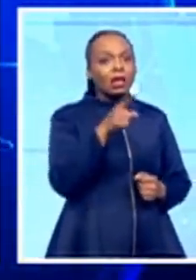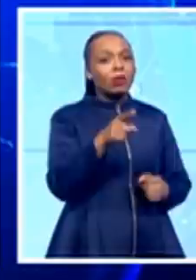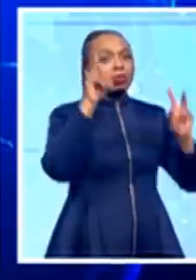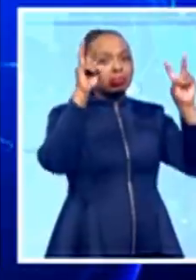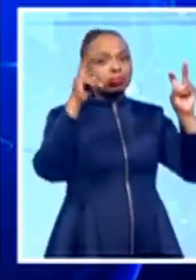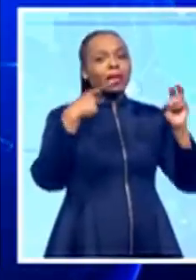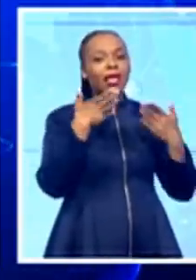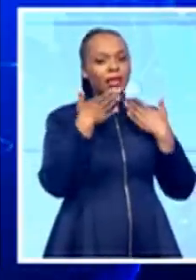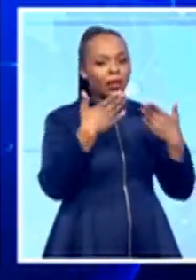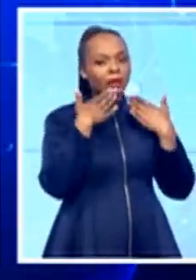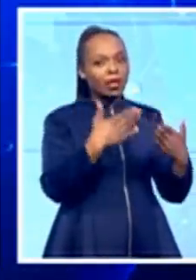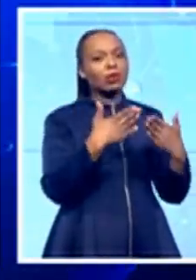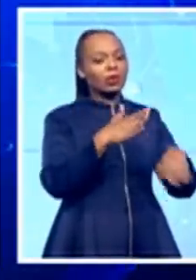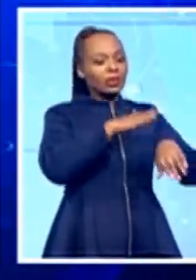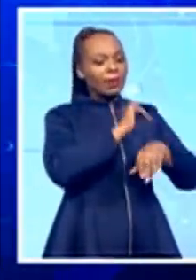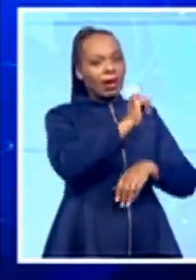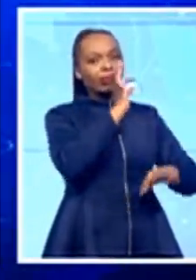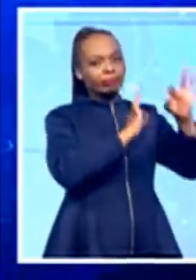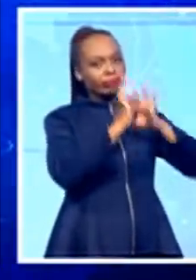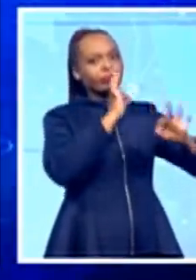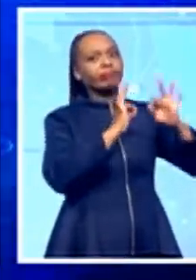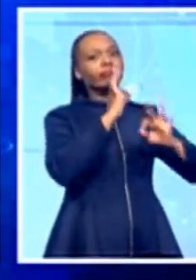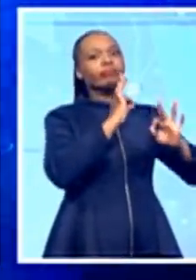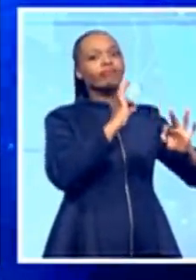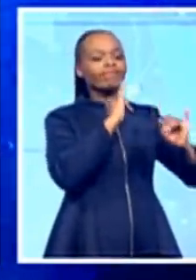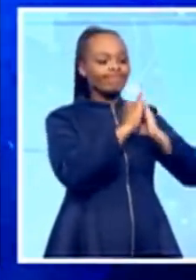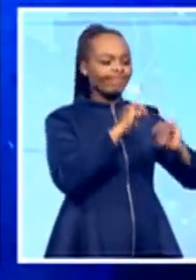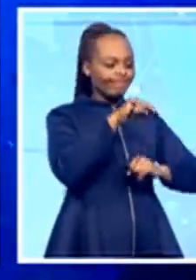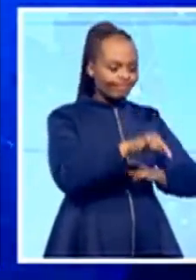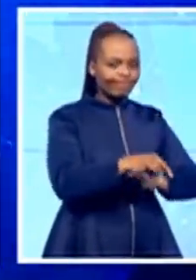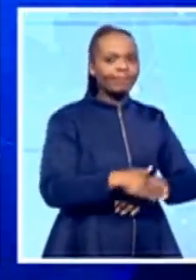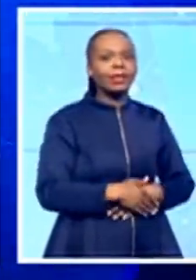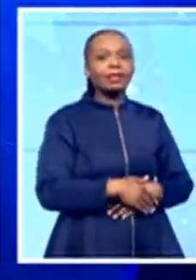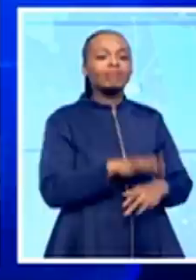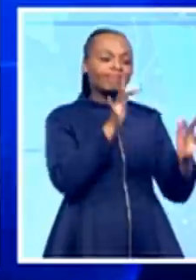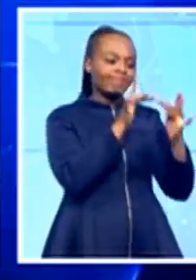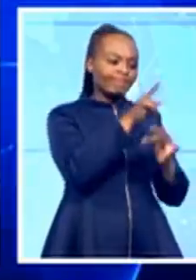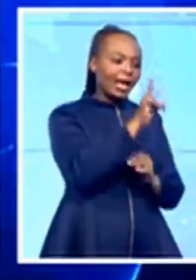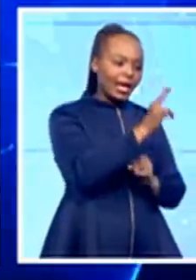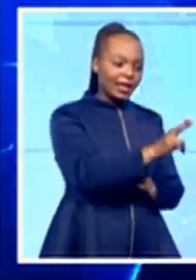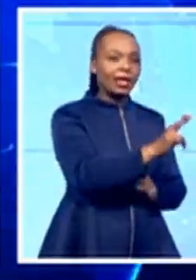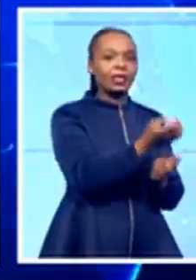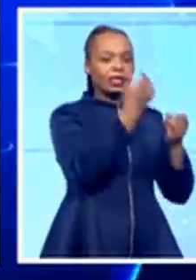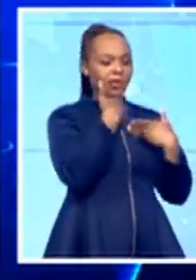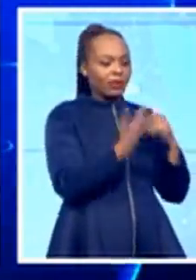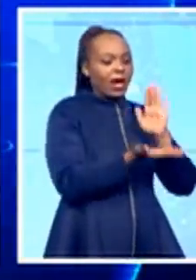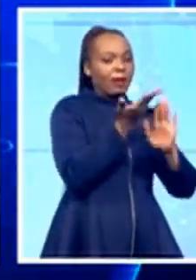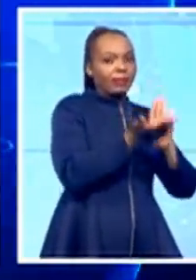we'll touch base with you shortly, very soon, to get an update on former President Jacob Zuma. Thank you.